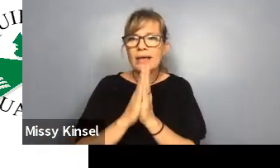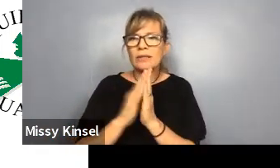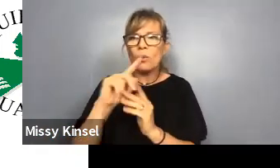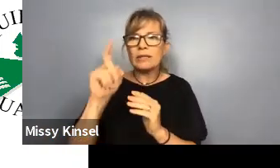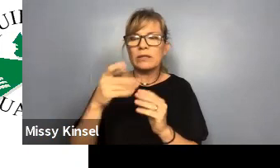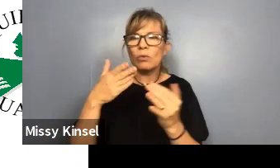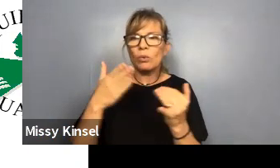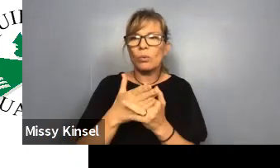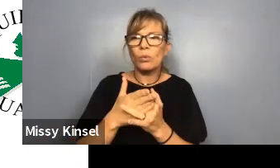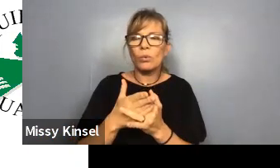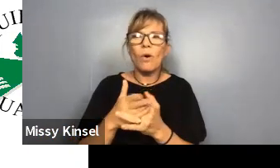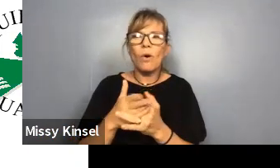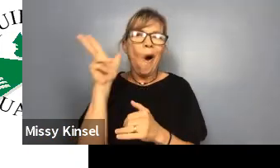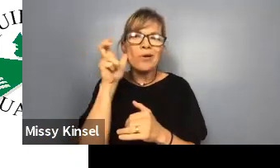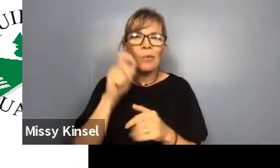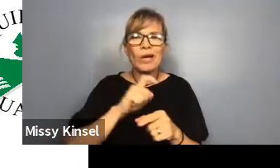call on you.